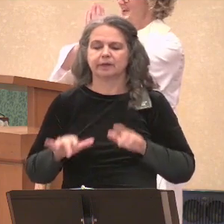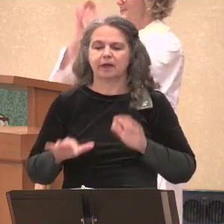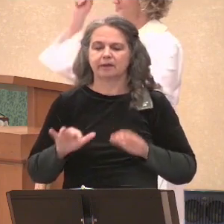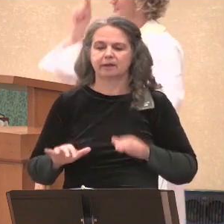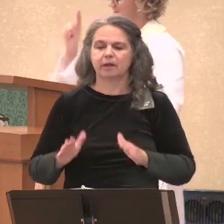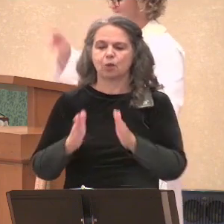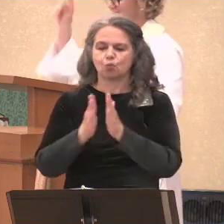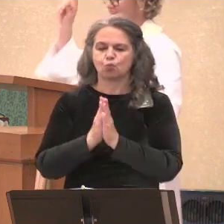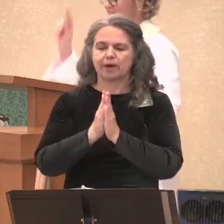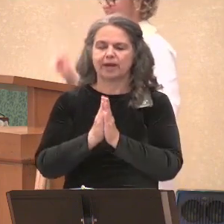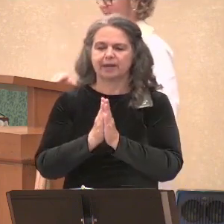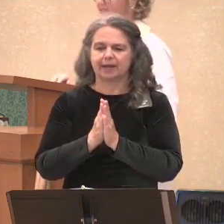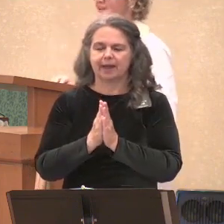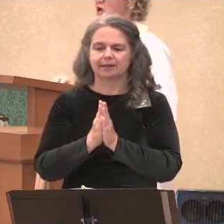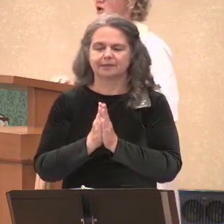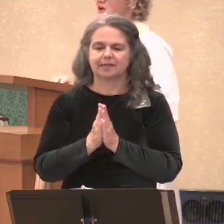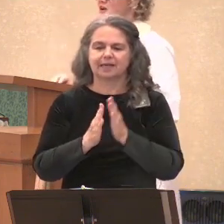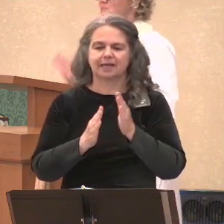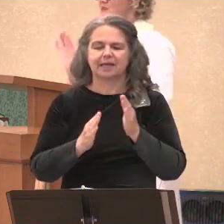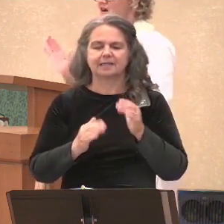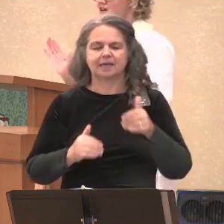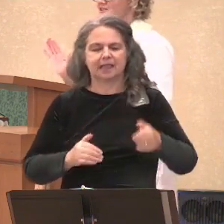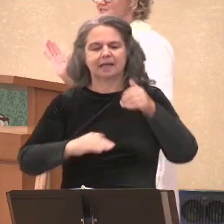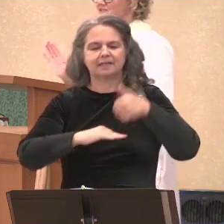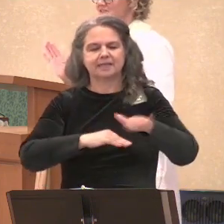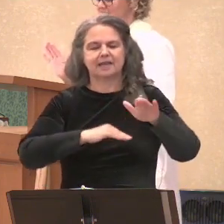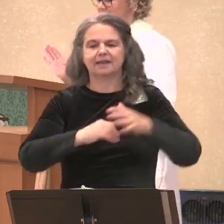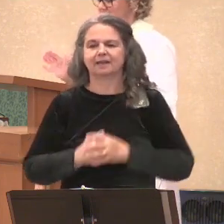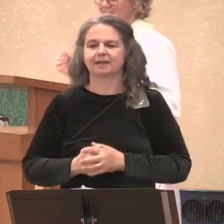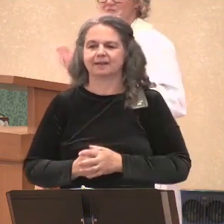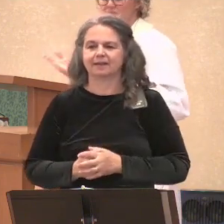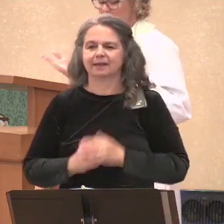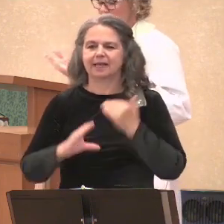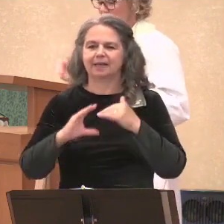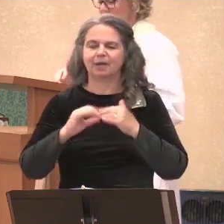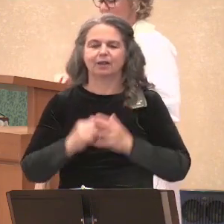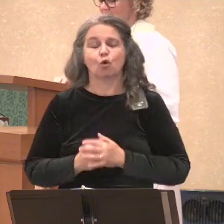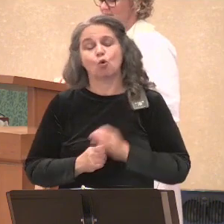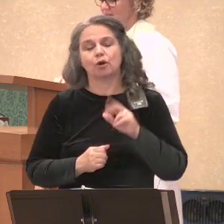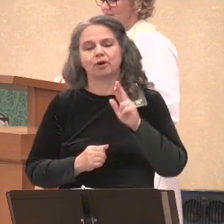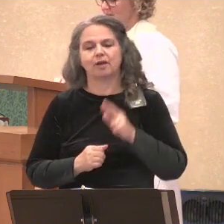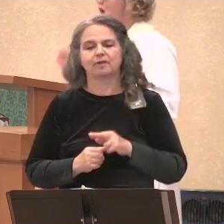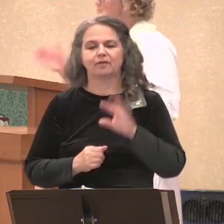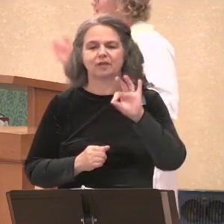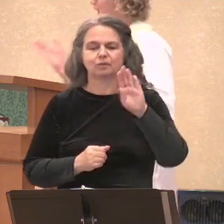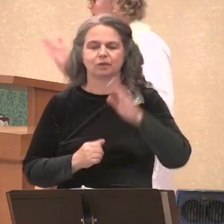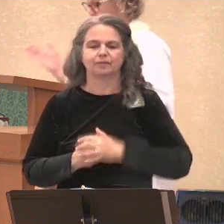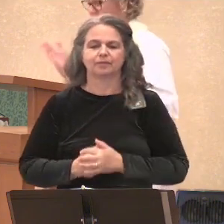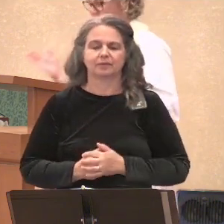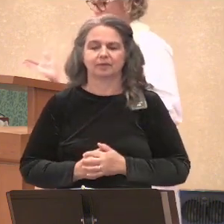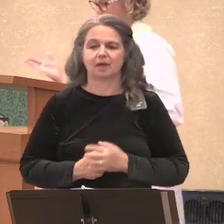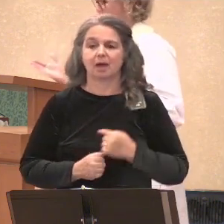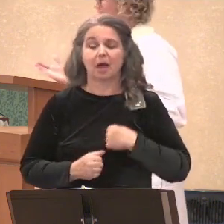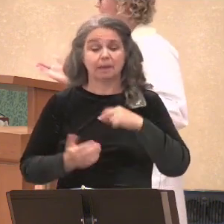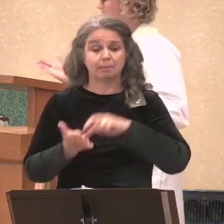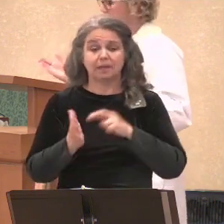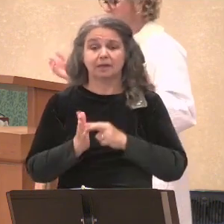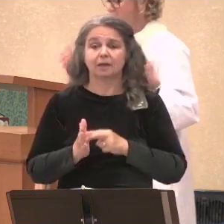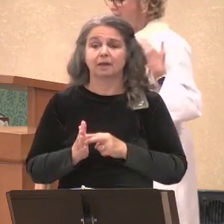praying hands and clicking send, pause and pray. I mean, actually